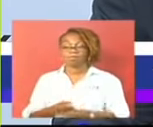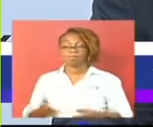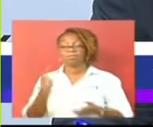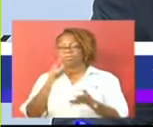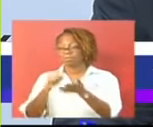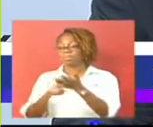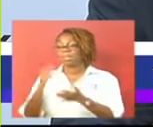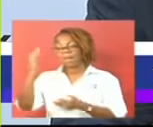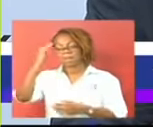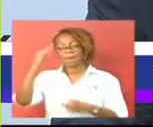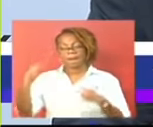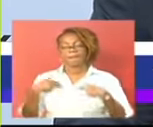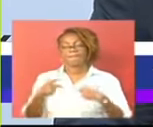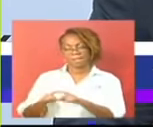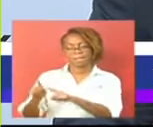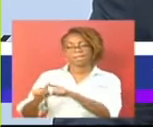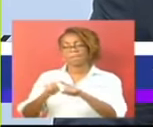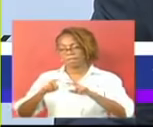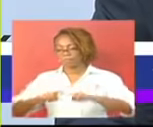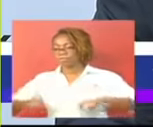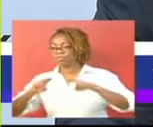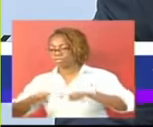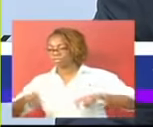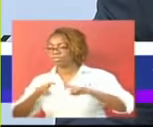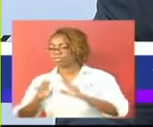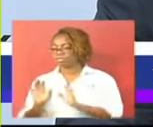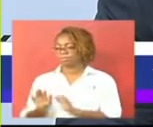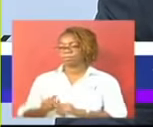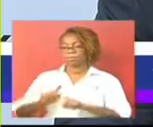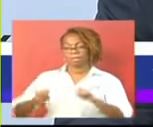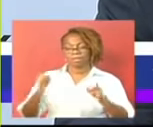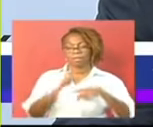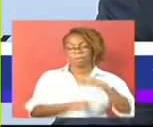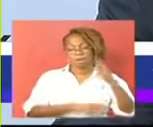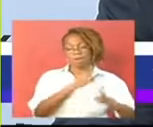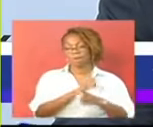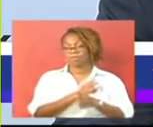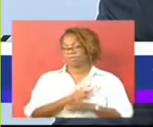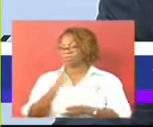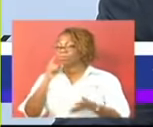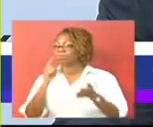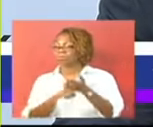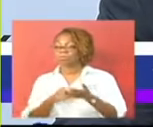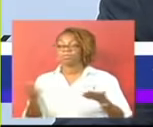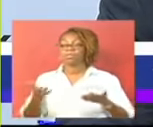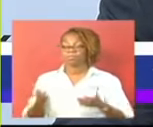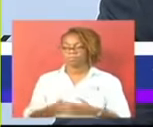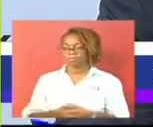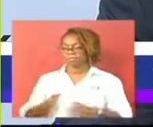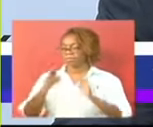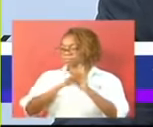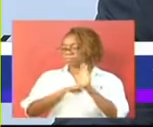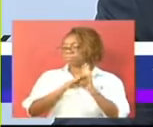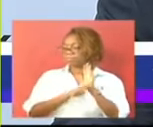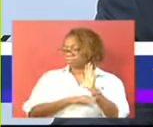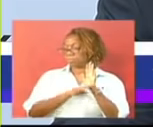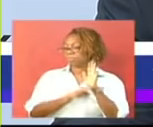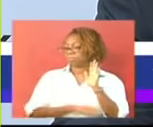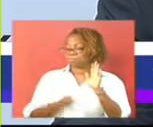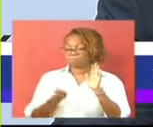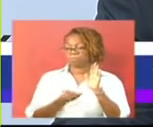on immune response levels, globally what you're seeing is a decrease in death rate across